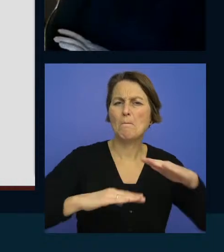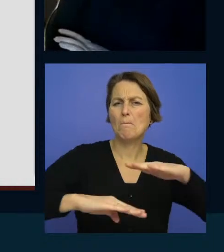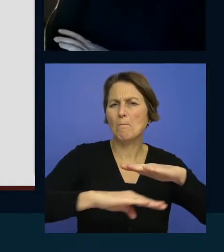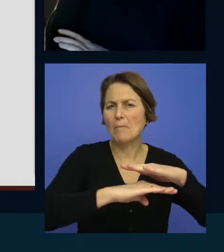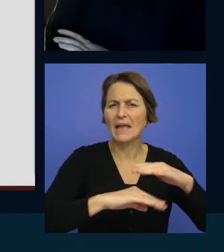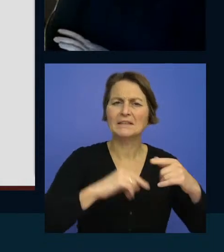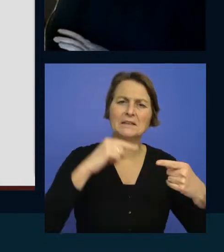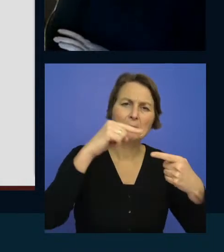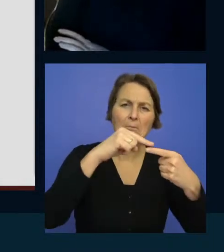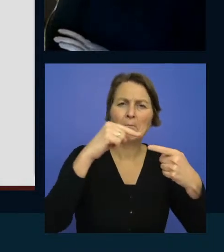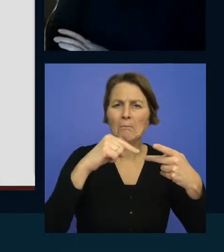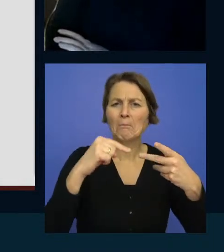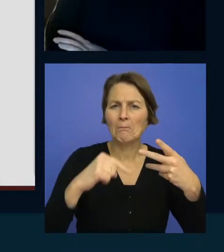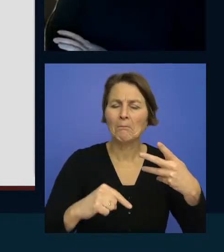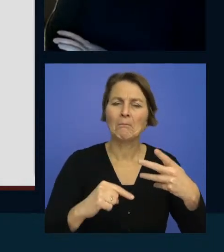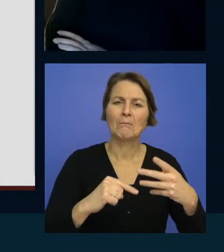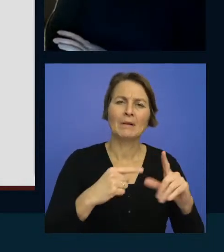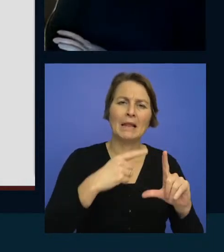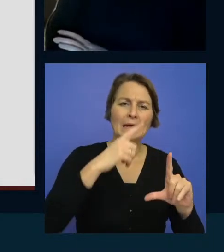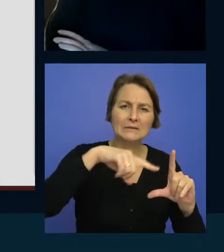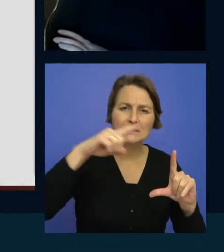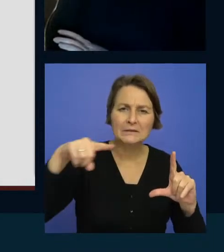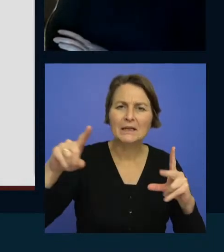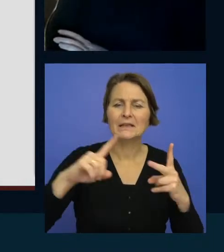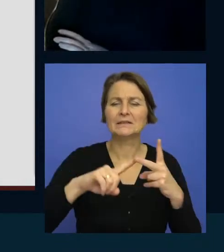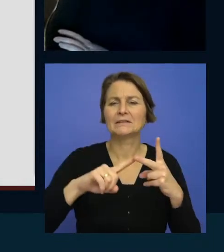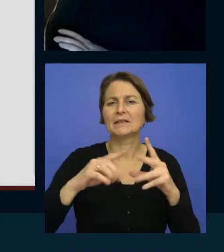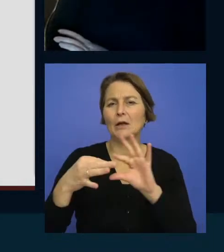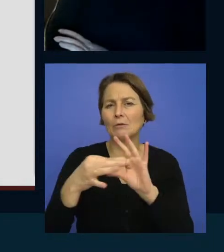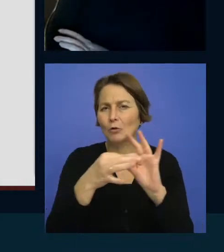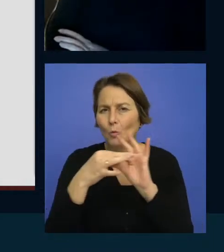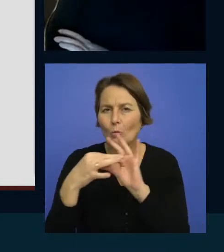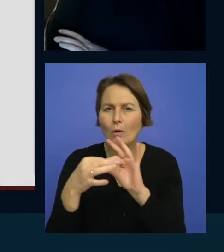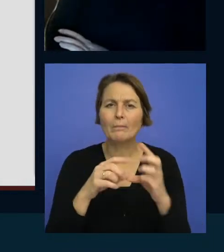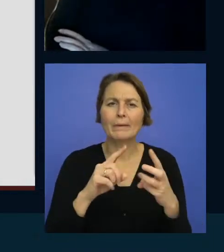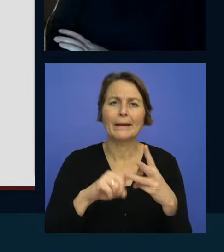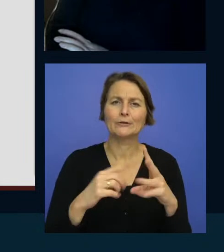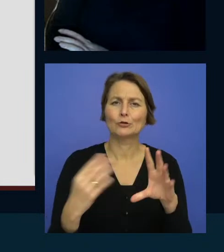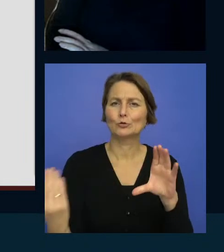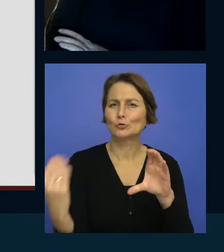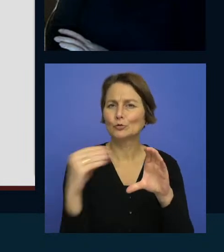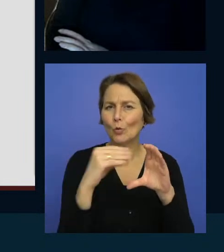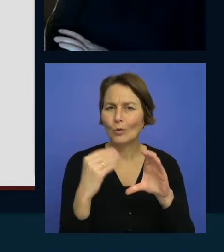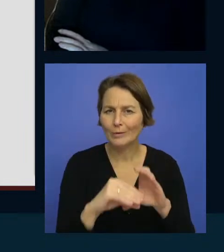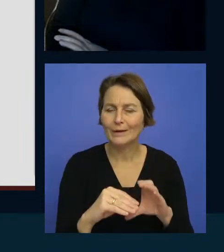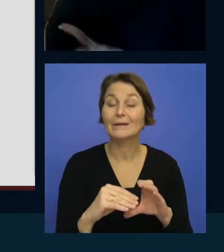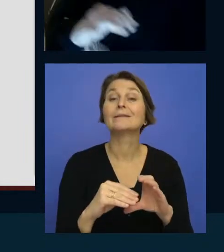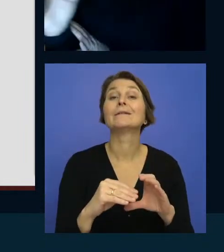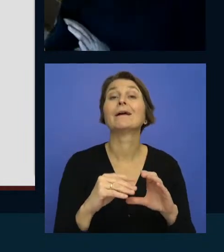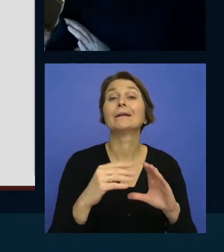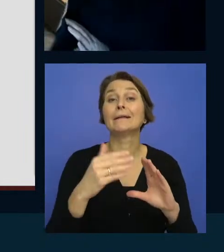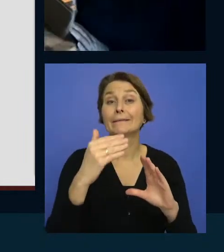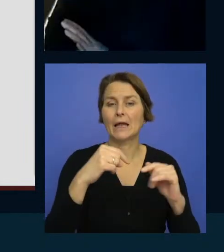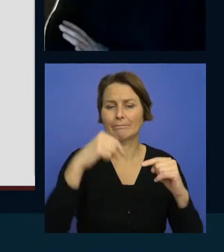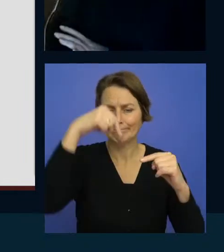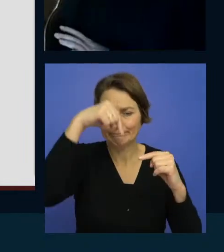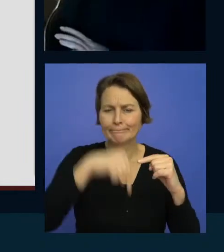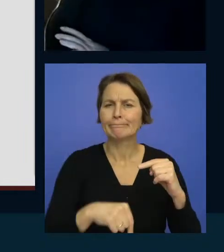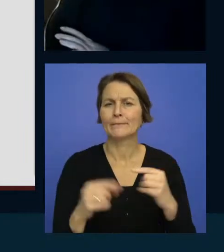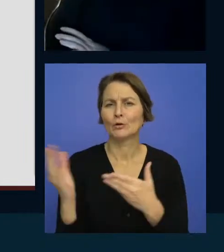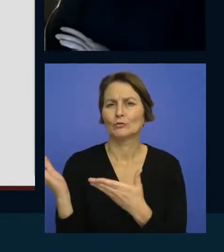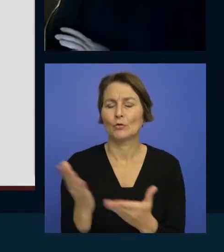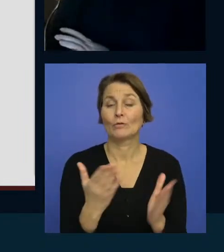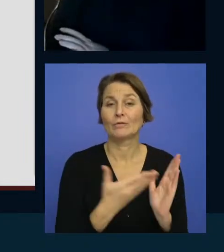mobility, communication, collaboration, storage, and then we go into the specific services with some high-level KPIs